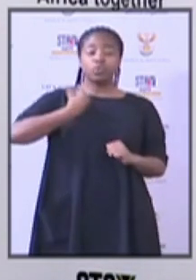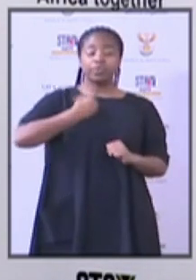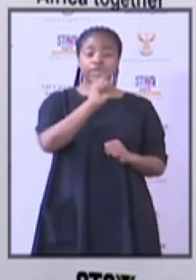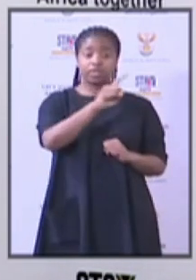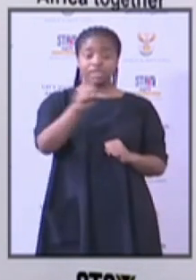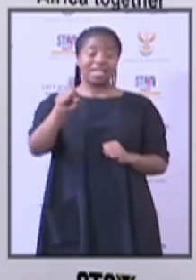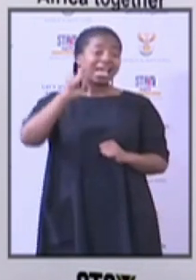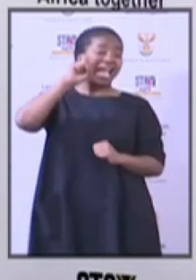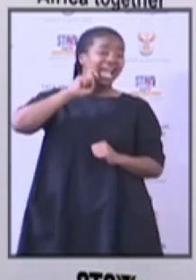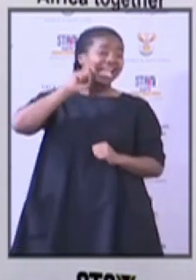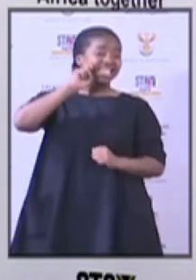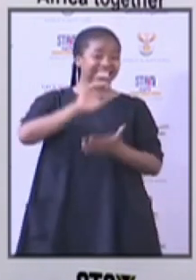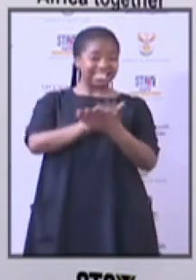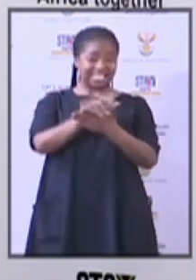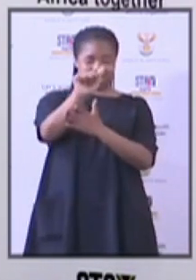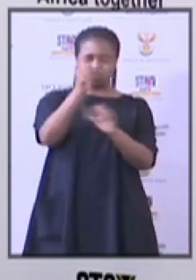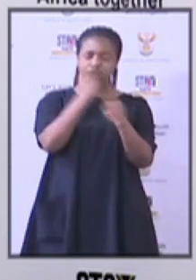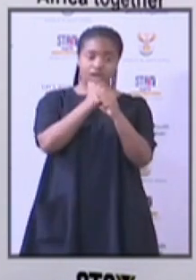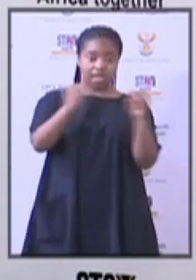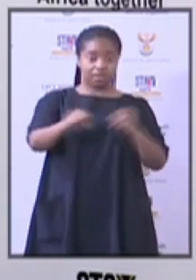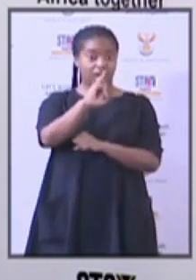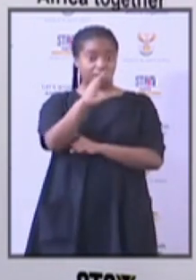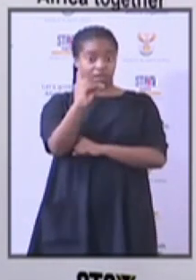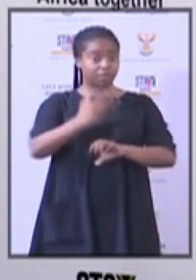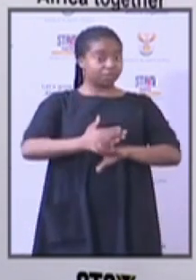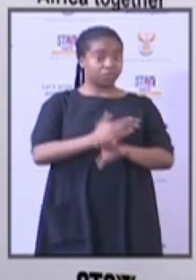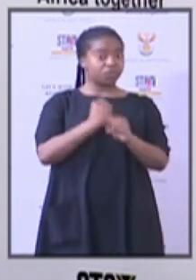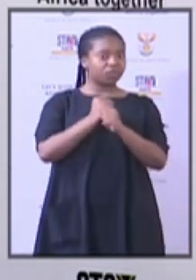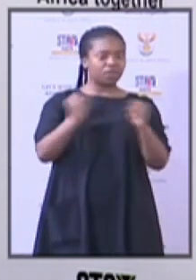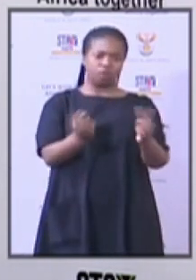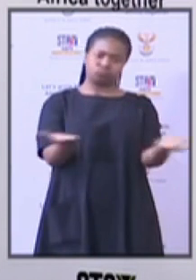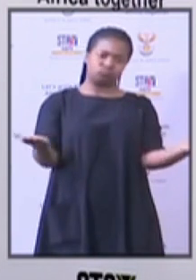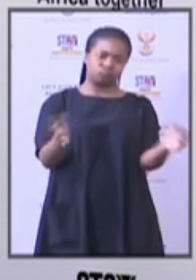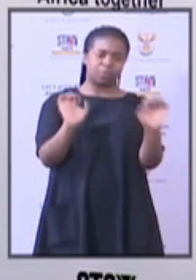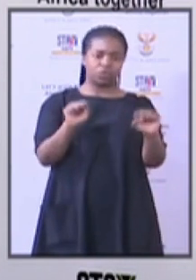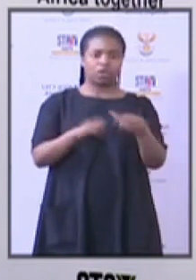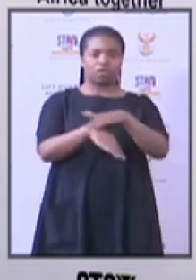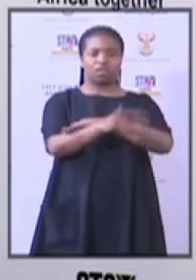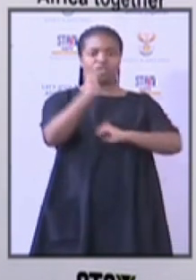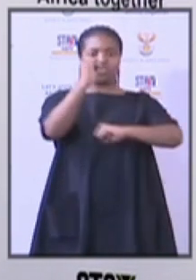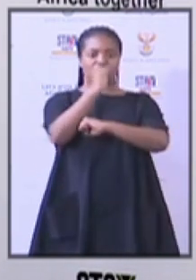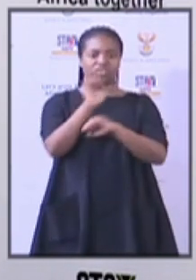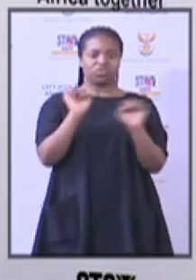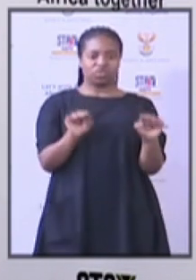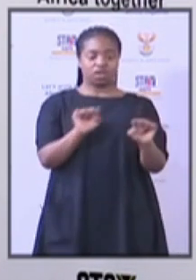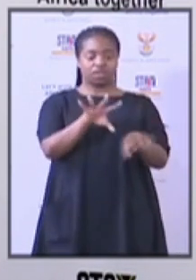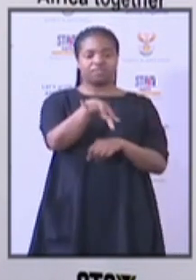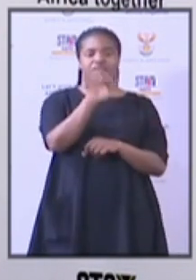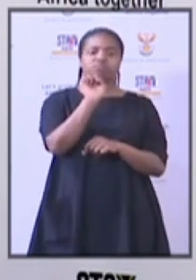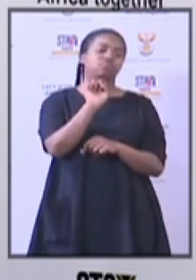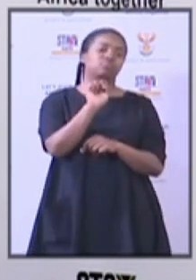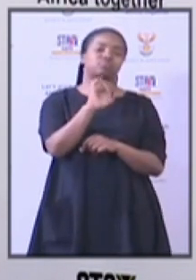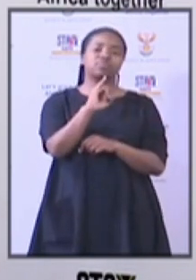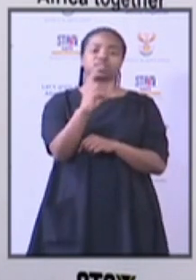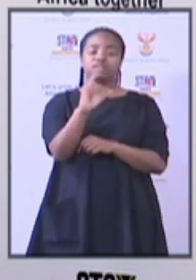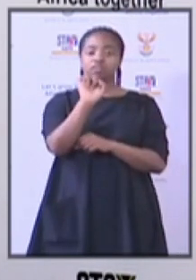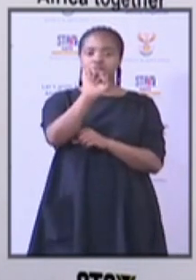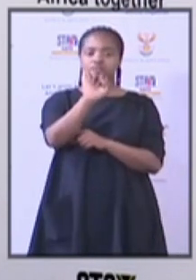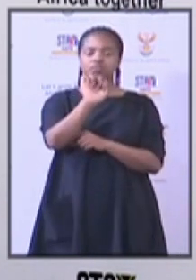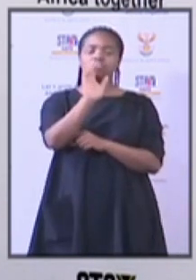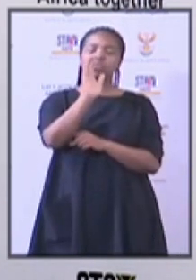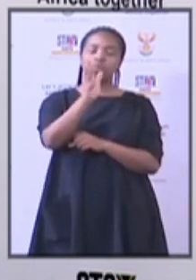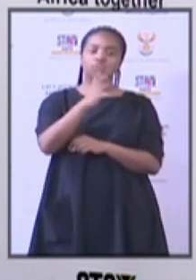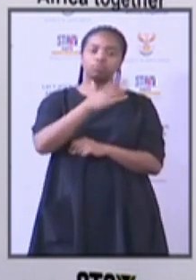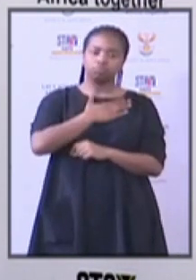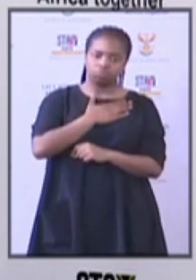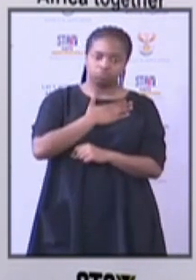turning 16 who have never had an ID in their life, we are opening for them to come and collect ID. You will appreciate